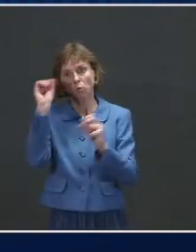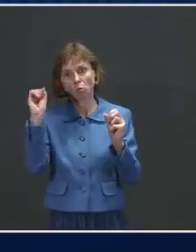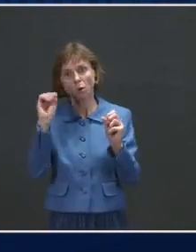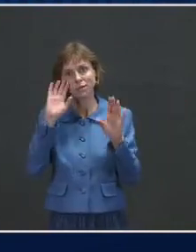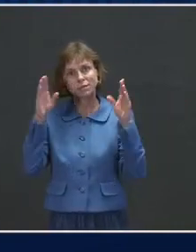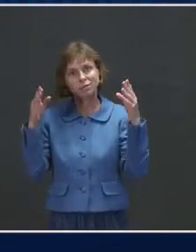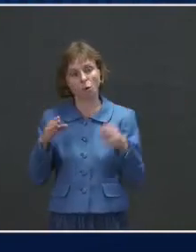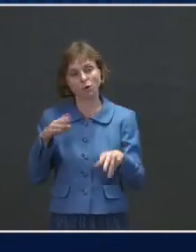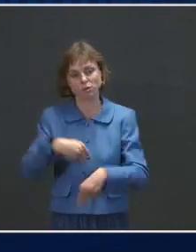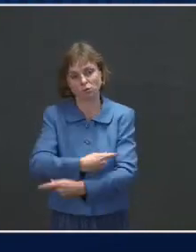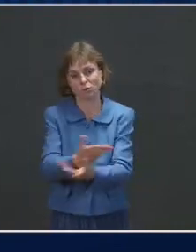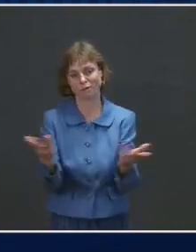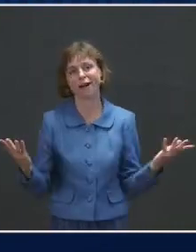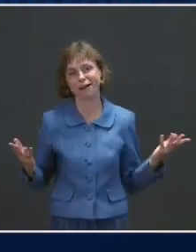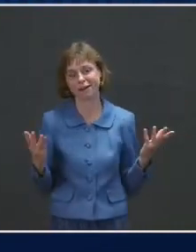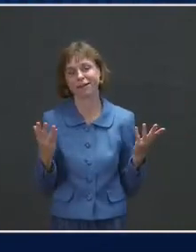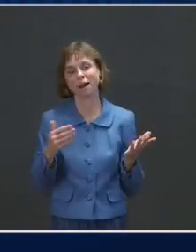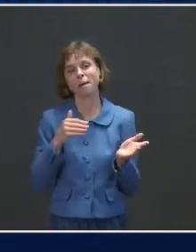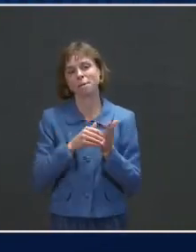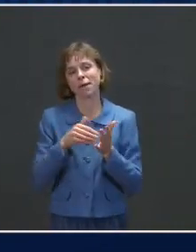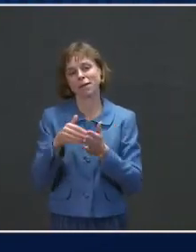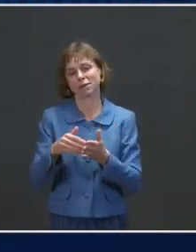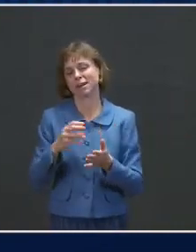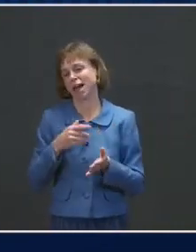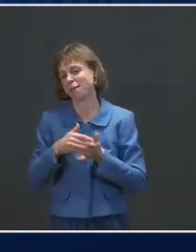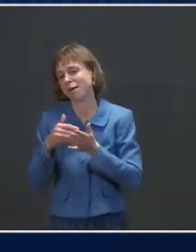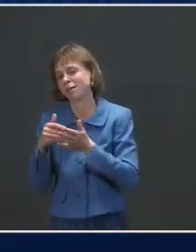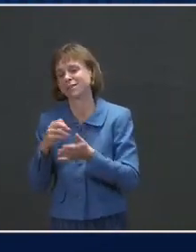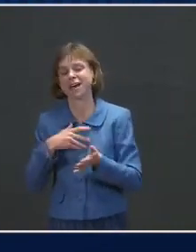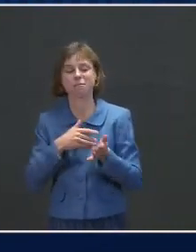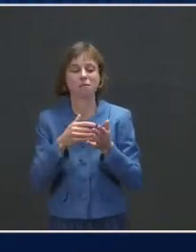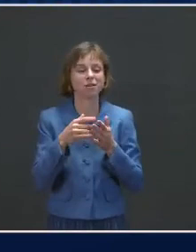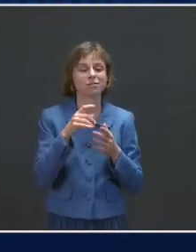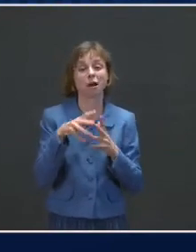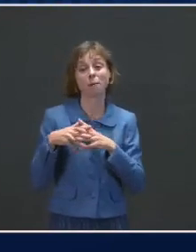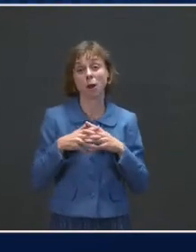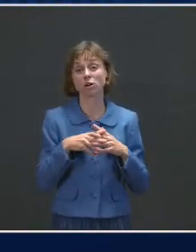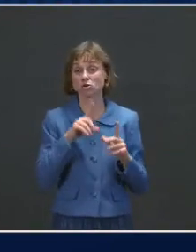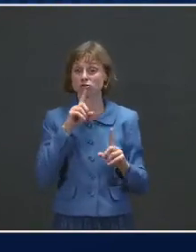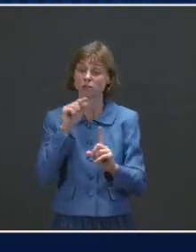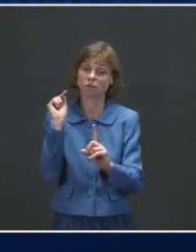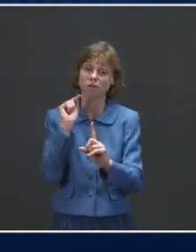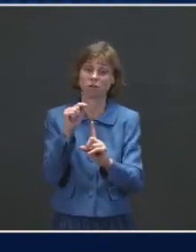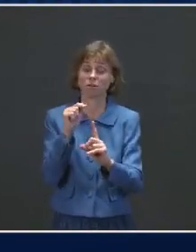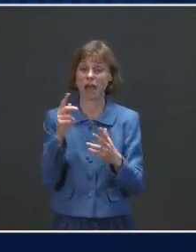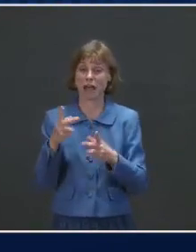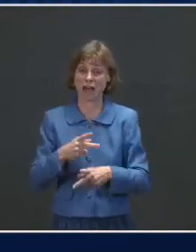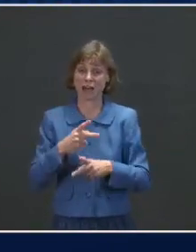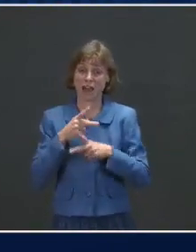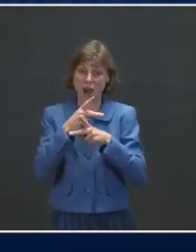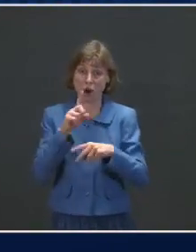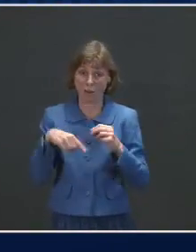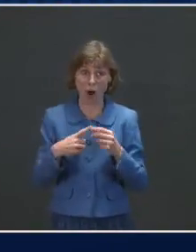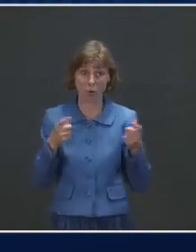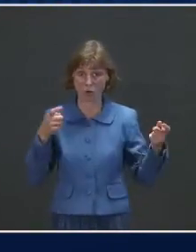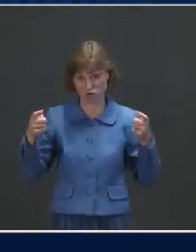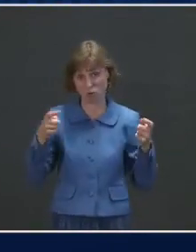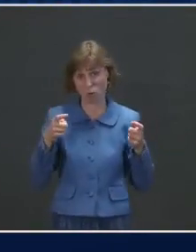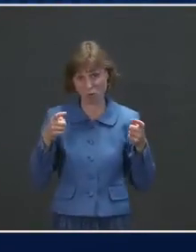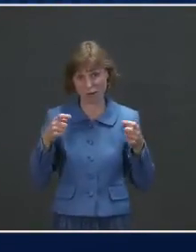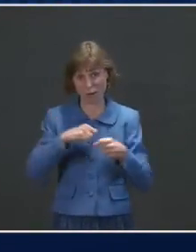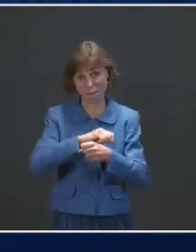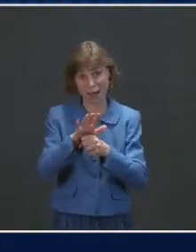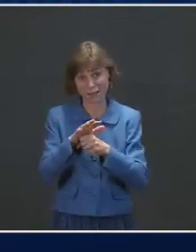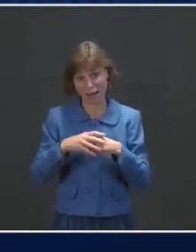and millions and millions of Americans care deeply about, which is getting the pandemic under control, putting 10 million, putting millions